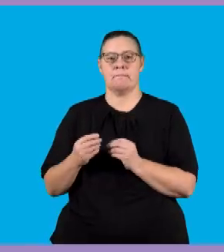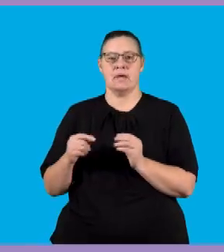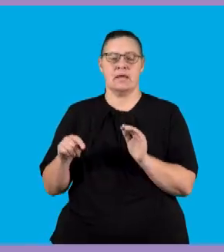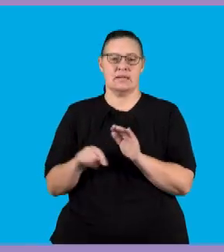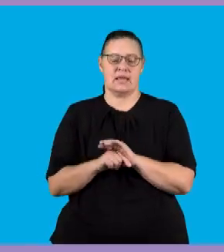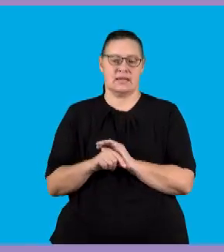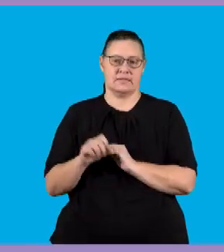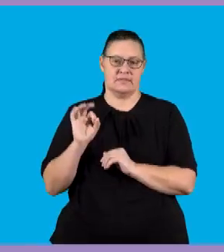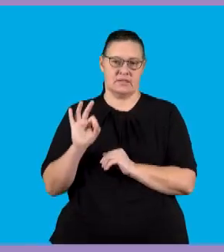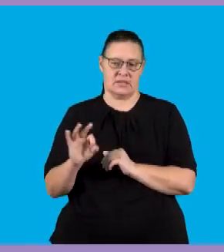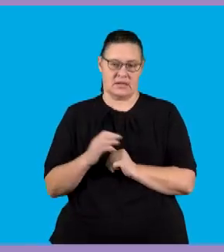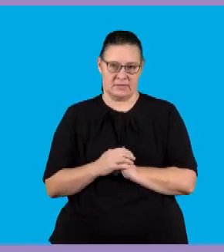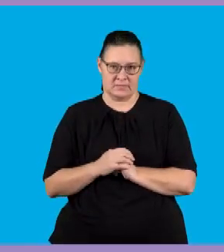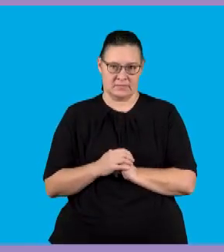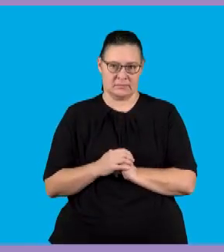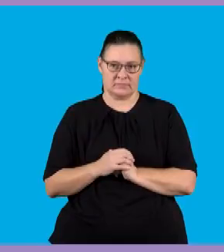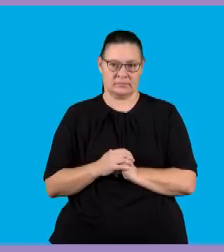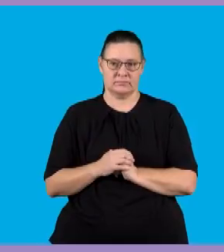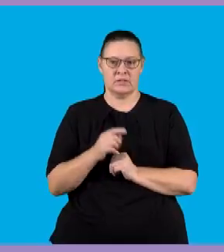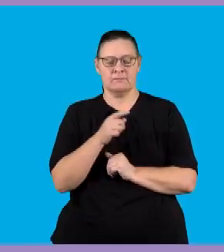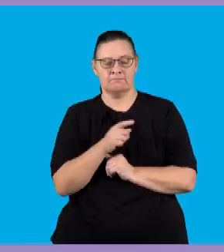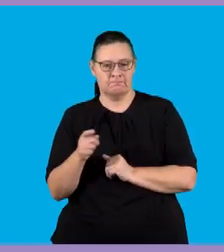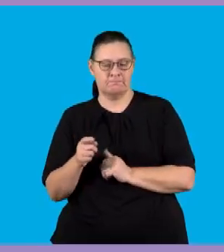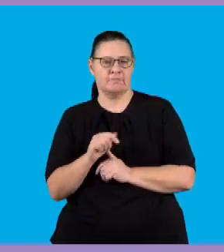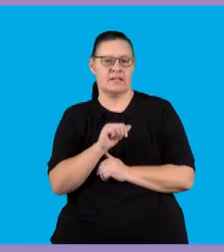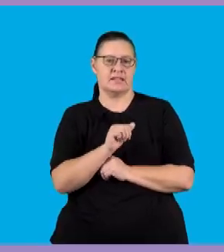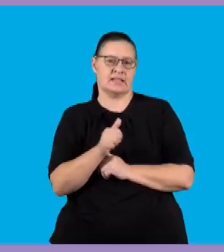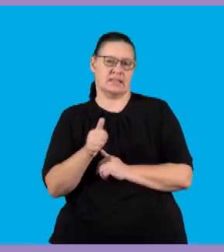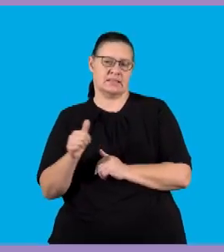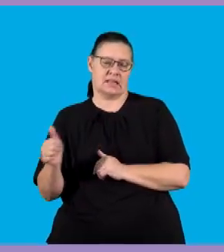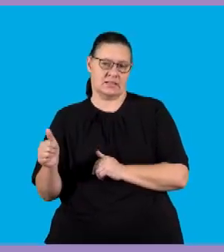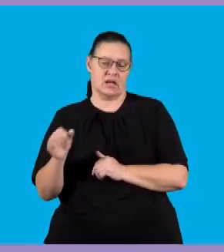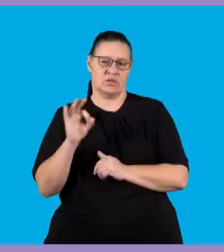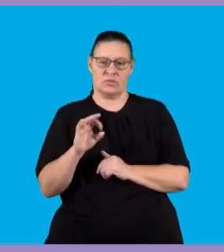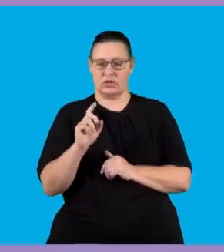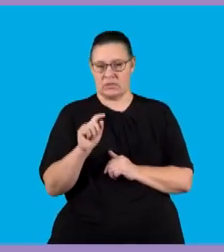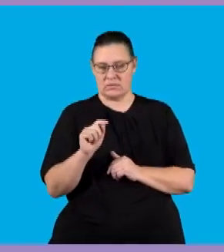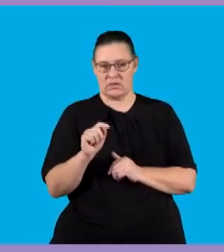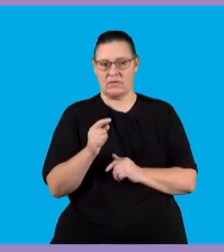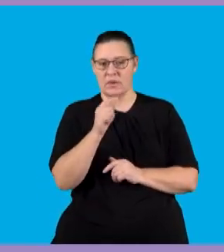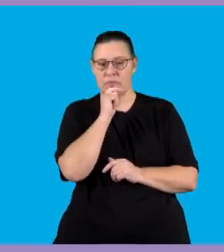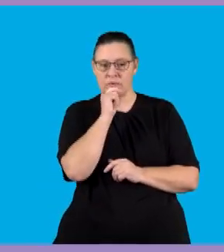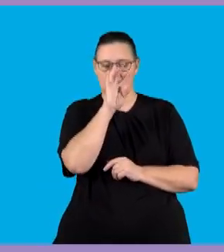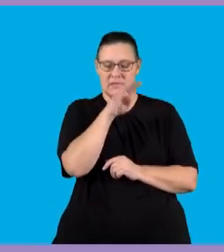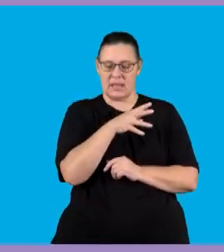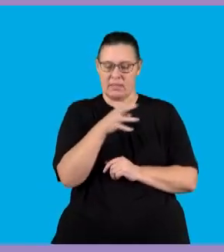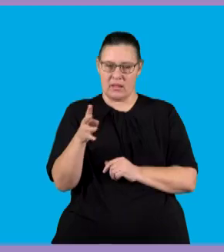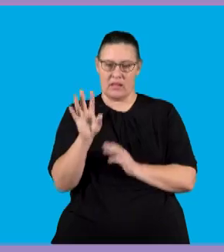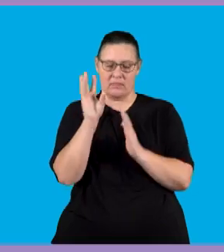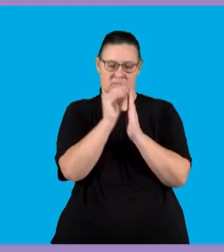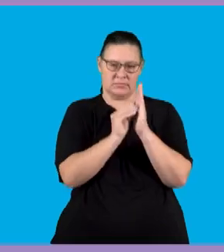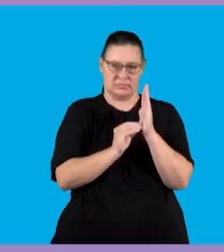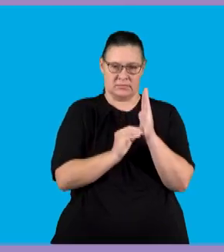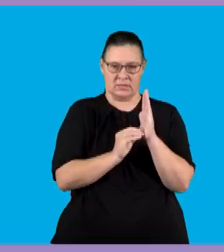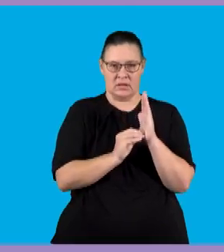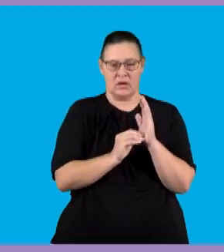1, we are going to subtract 2 again and get to negative 3. So those are the next 3 terms. And when we use